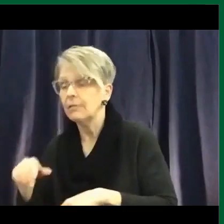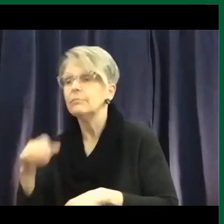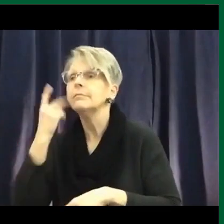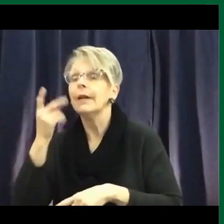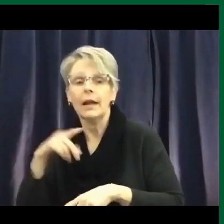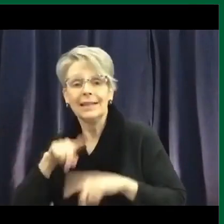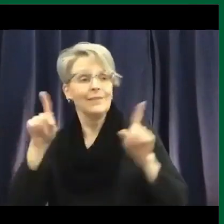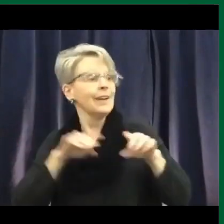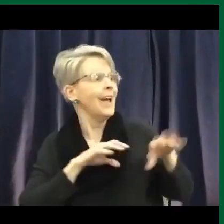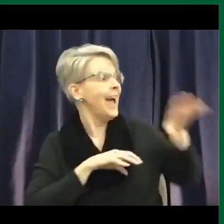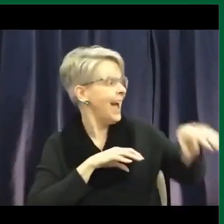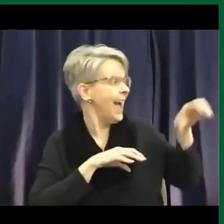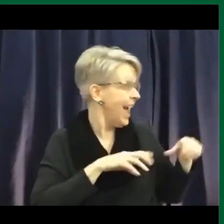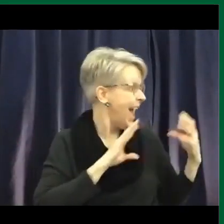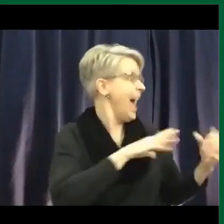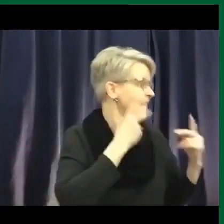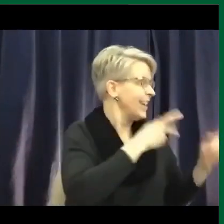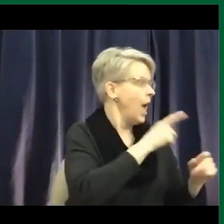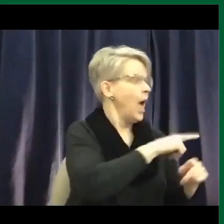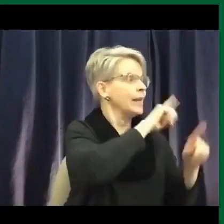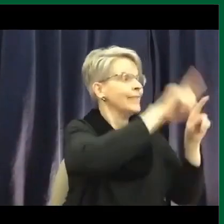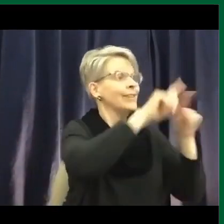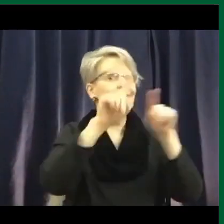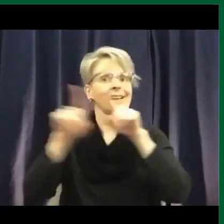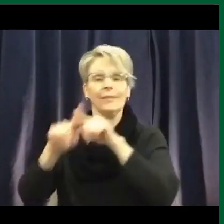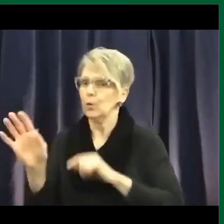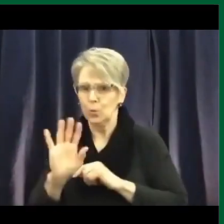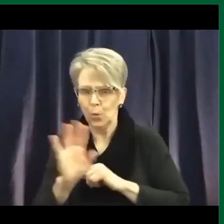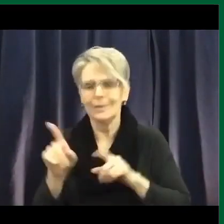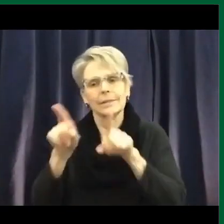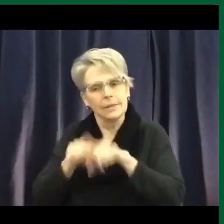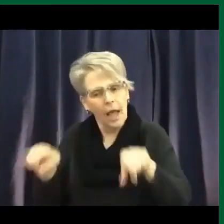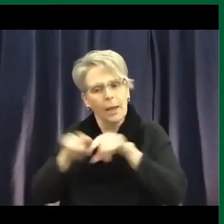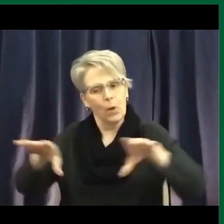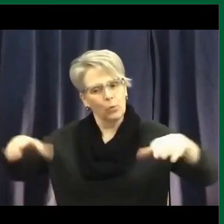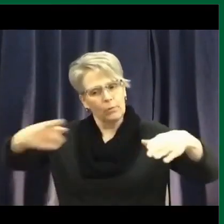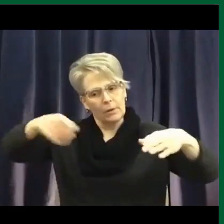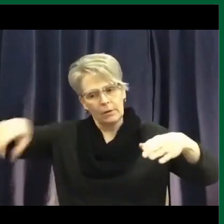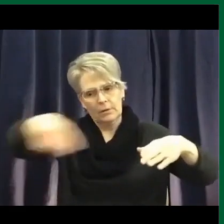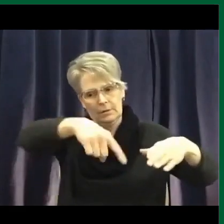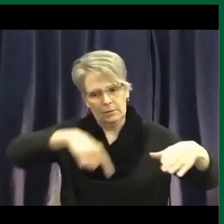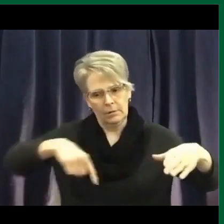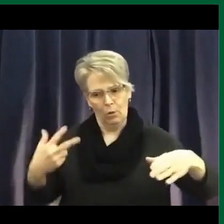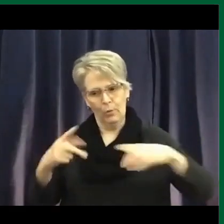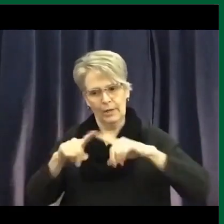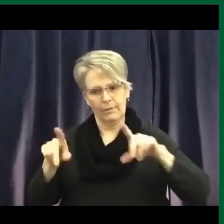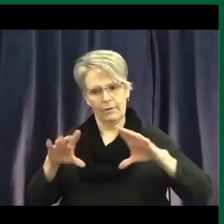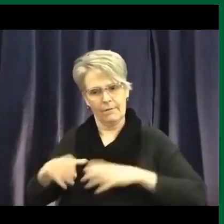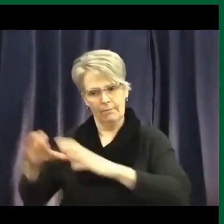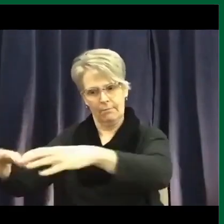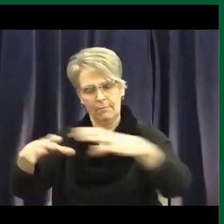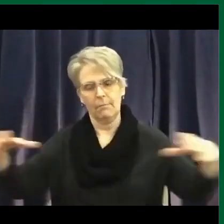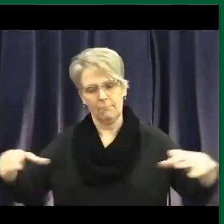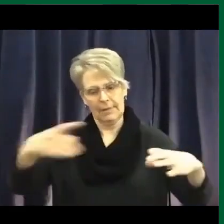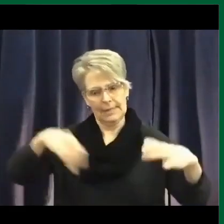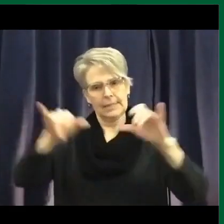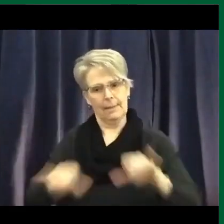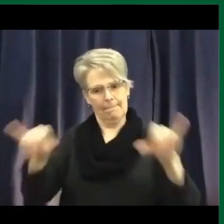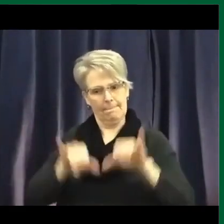night. If you're an elderly person, you may still want to limit your household visits for just a bit longer until you receive your first